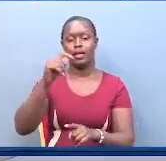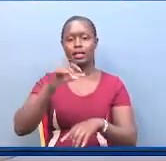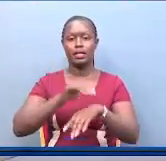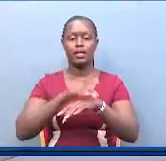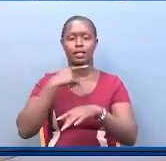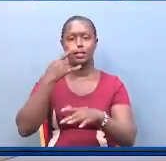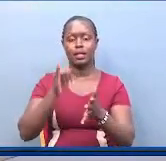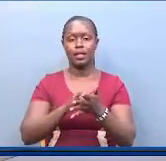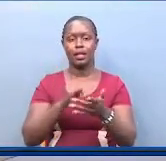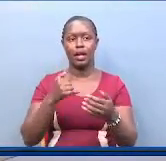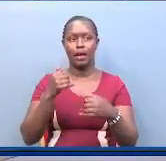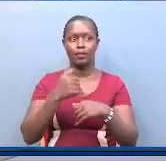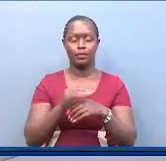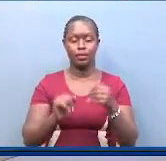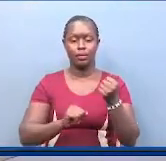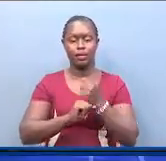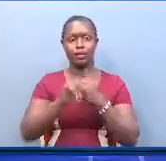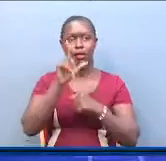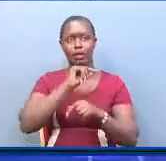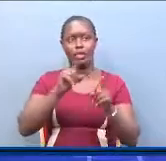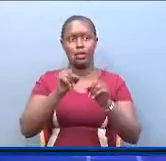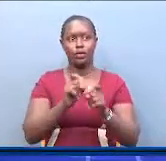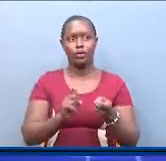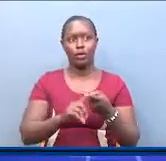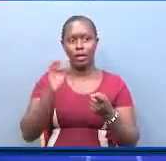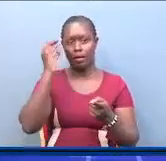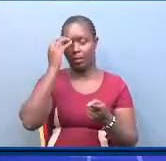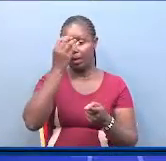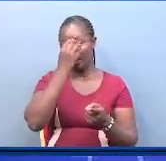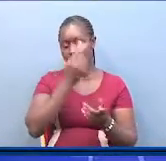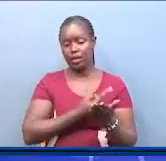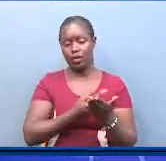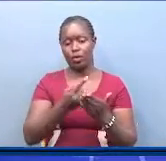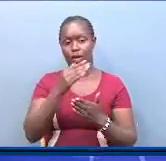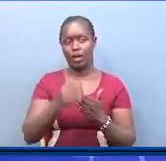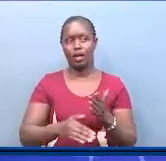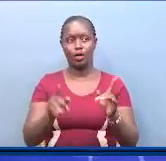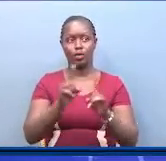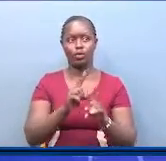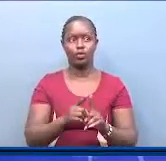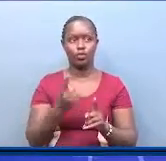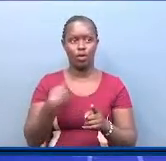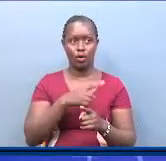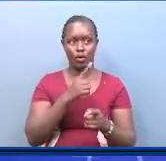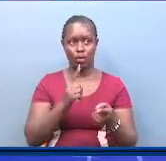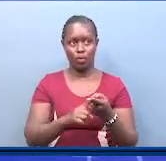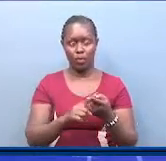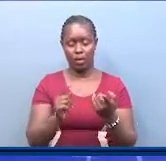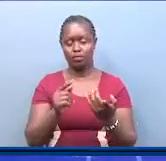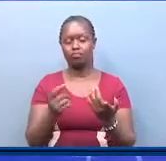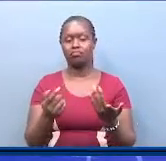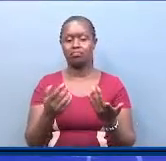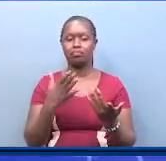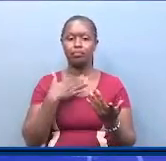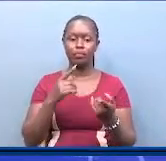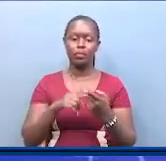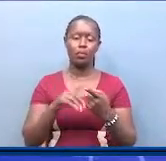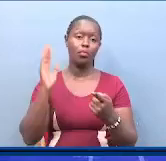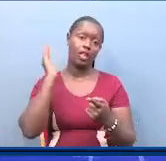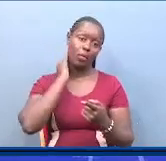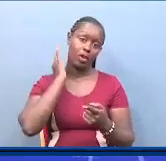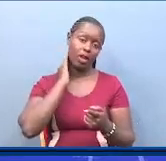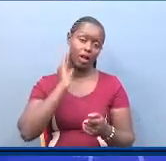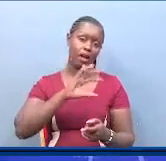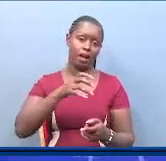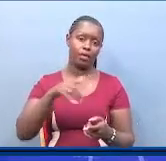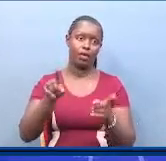has bought the Kenya. Whole... I was actually with Martha over the weekend and we transpired to traversed Murang'a County with a